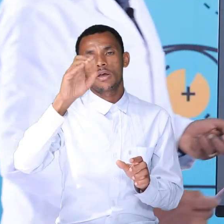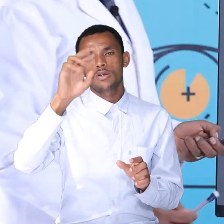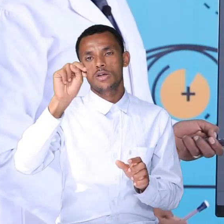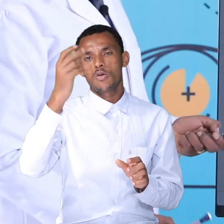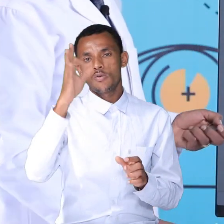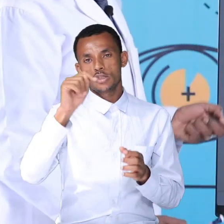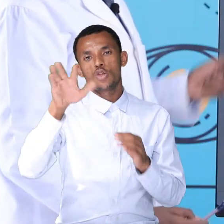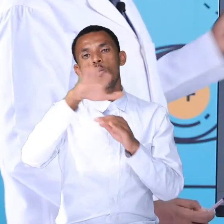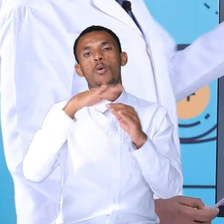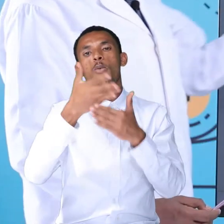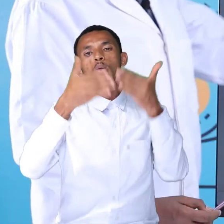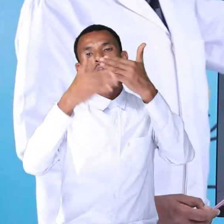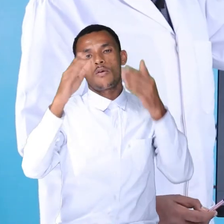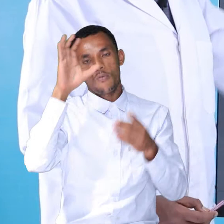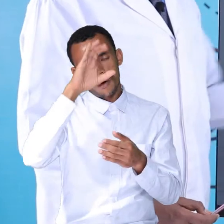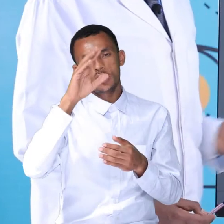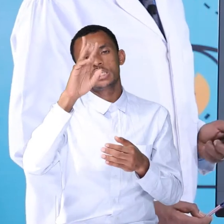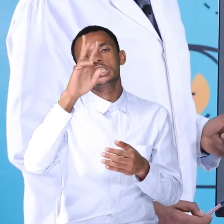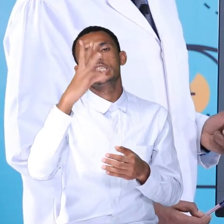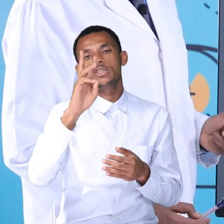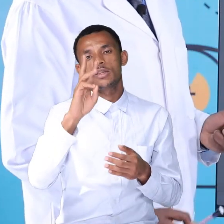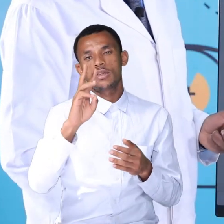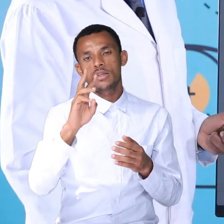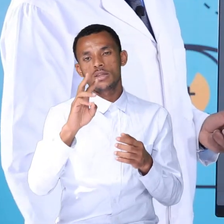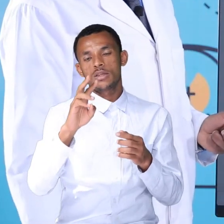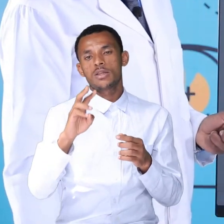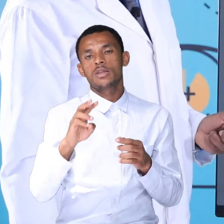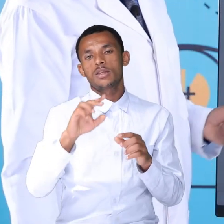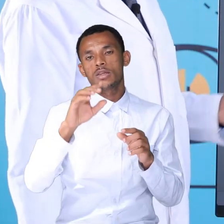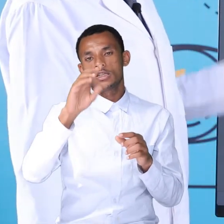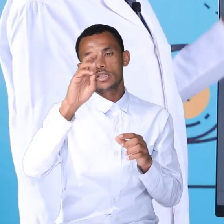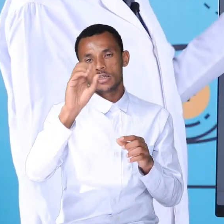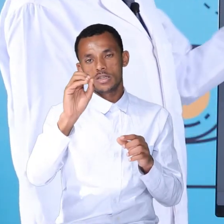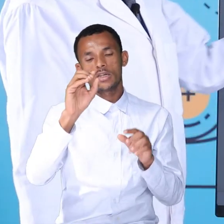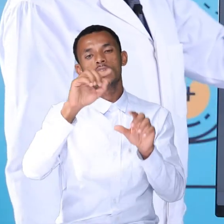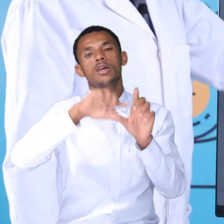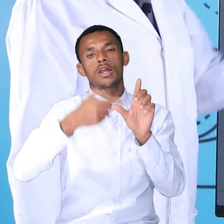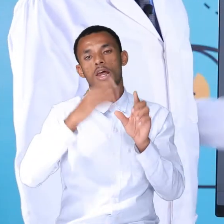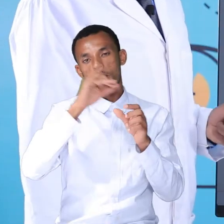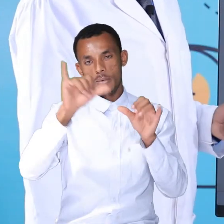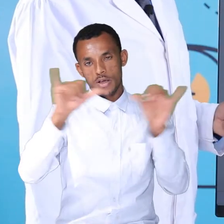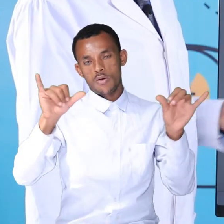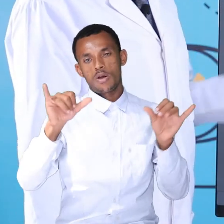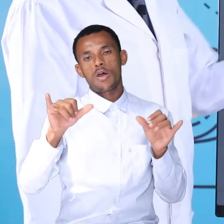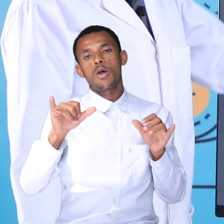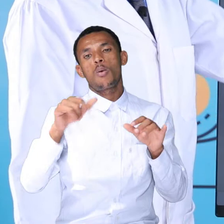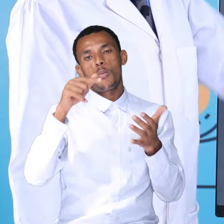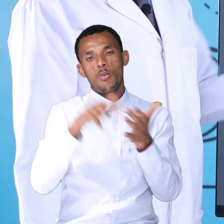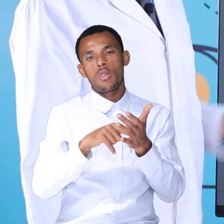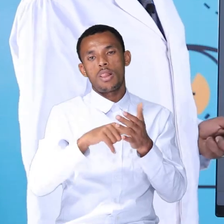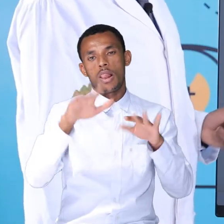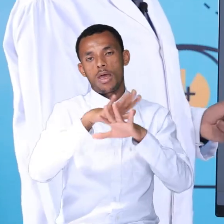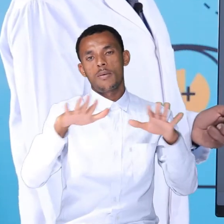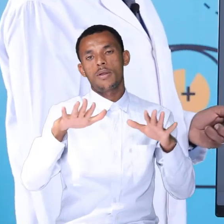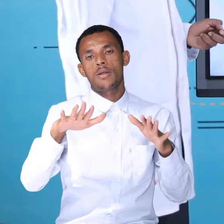of the top of a building is found to be 60 degrees and measured from a point on level ground, as measured from